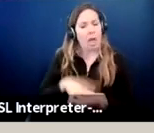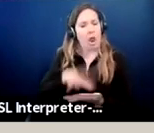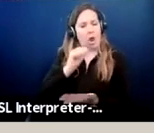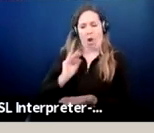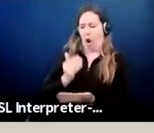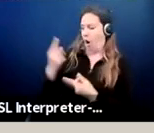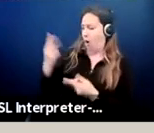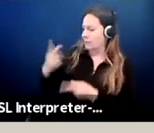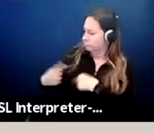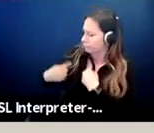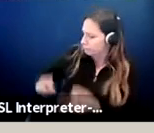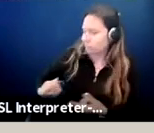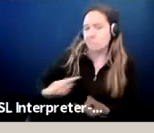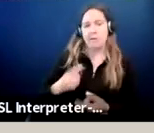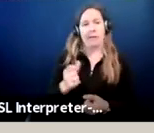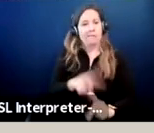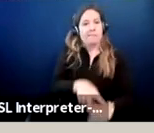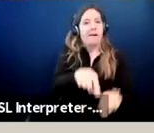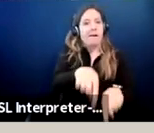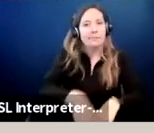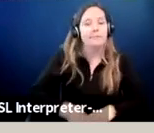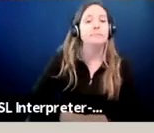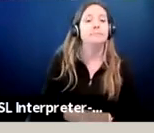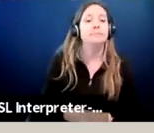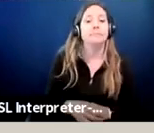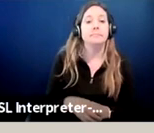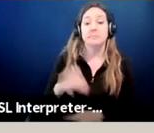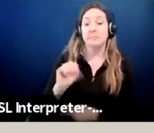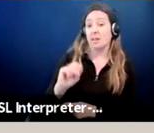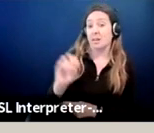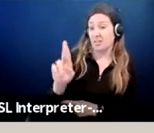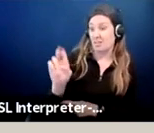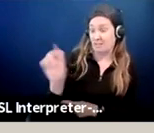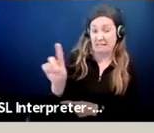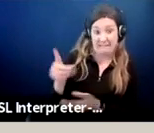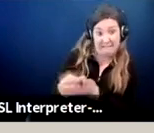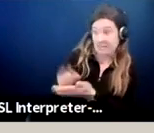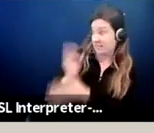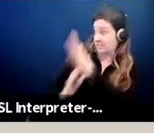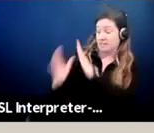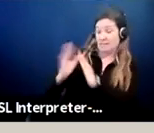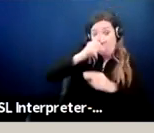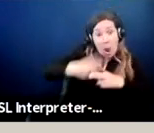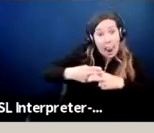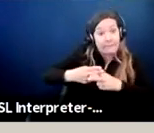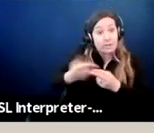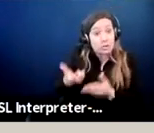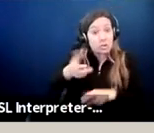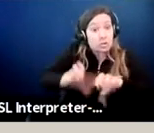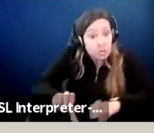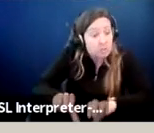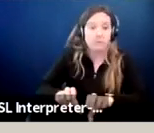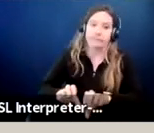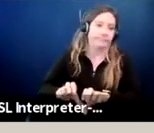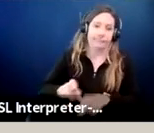especially Jason and Randy, the two founders, they found that it was hard to get shred financing back in the day as leveraging to get cash flow through the door